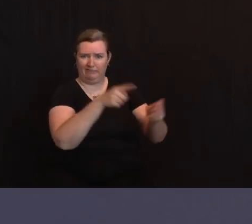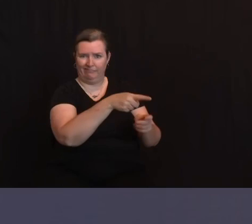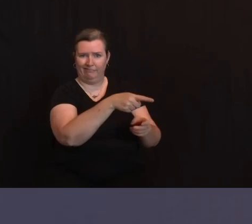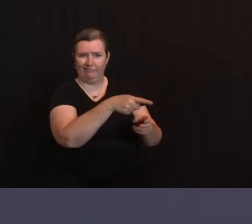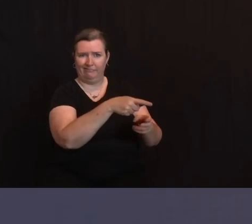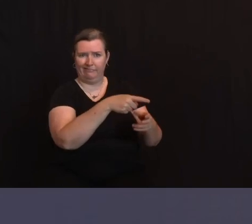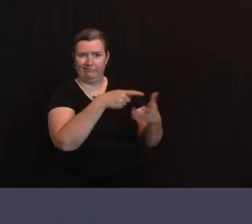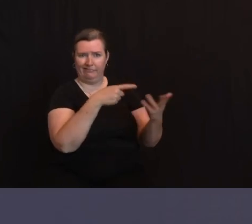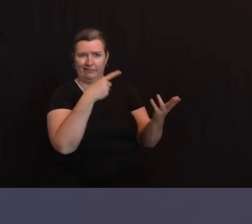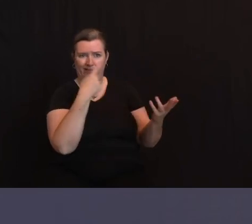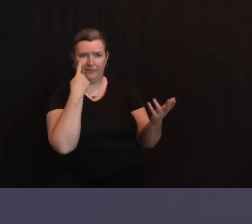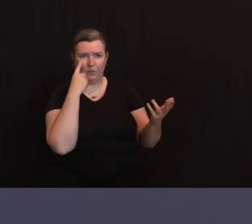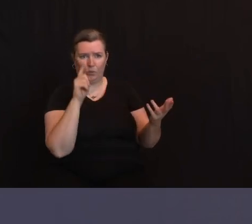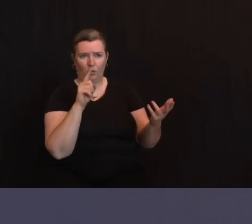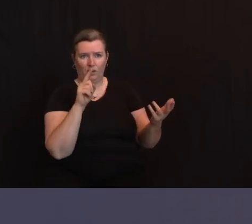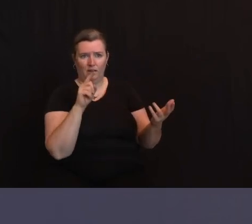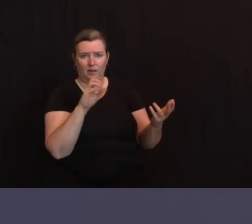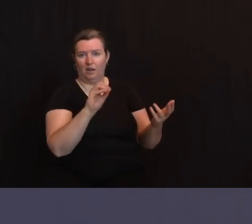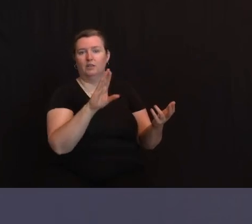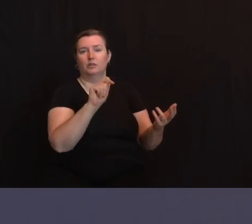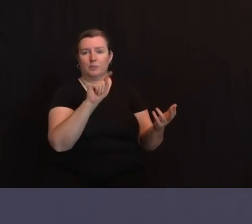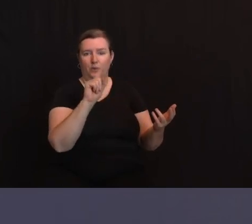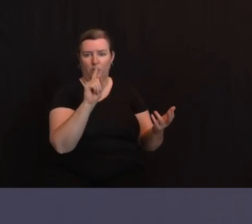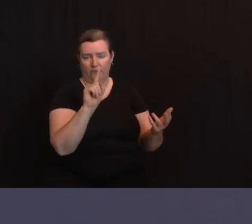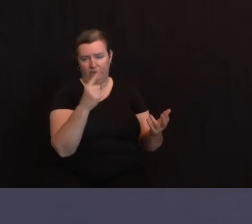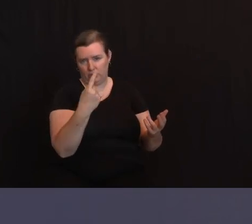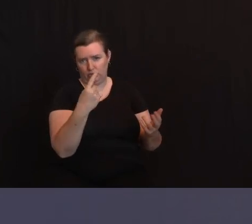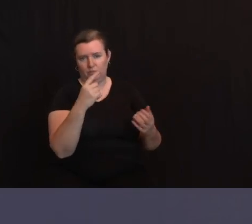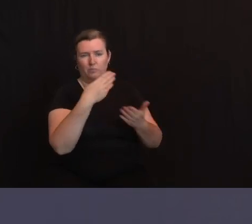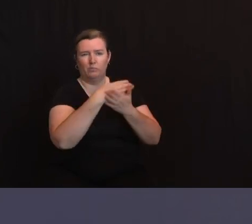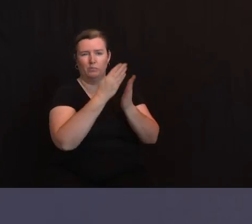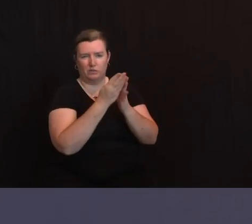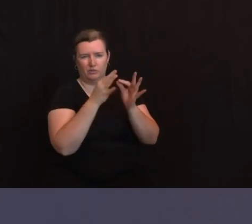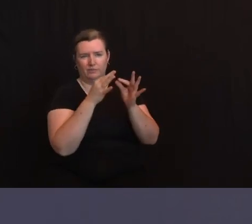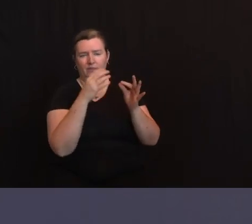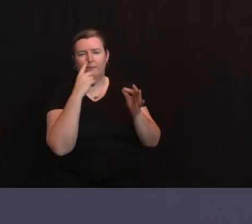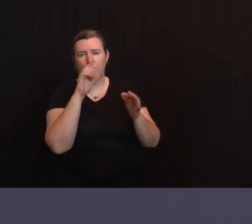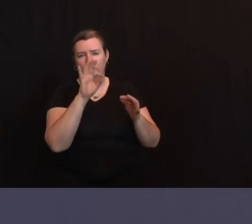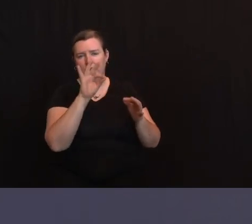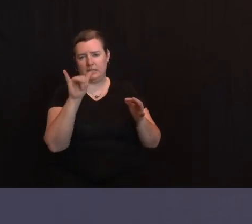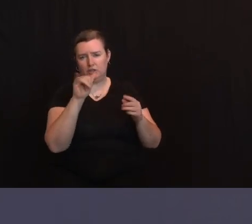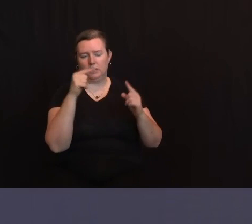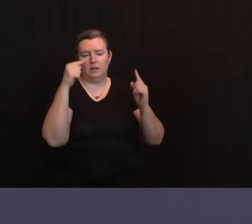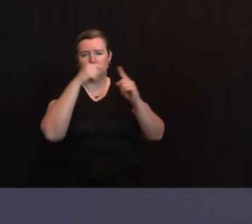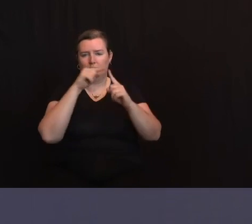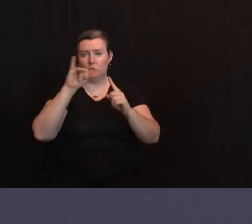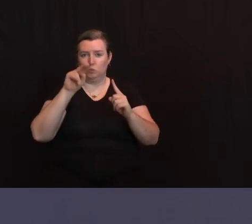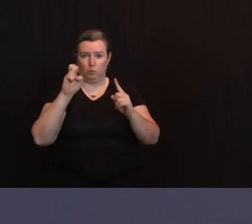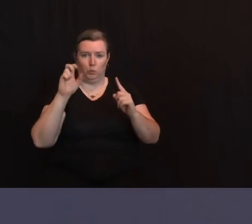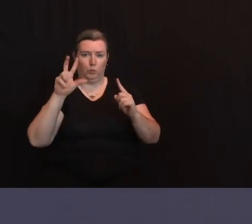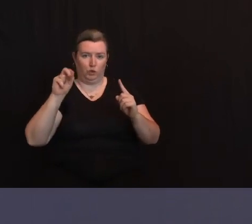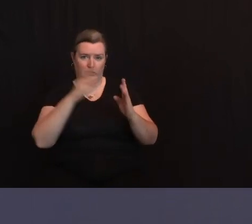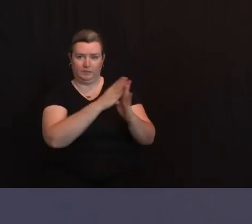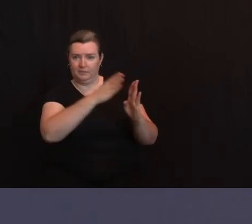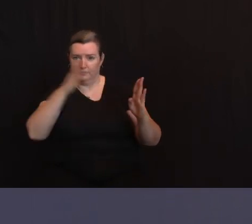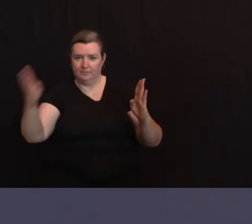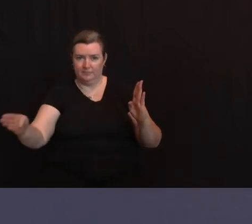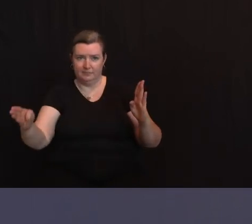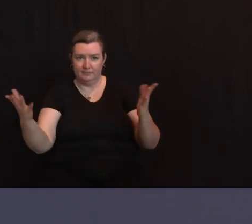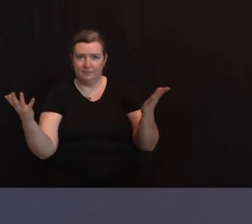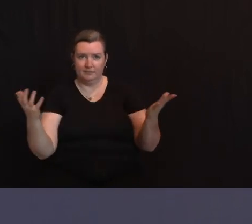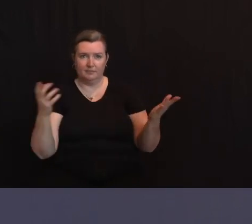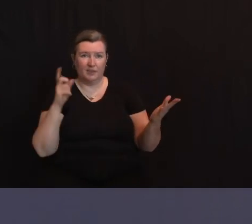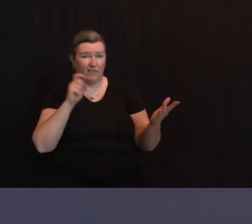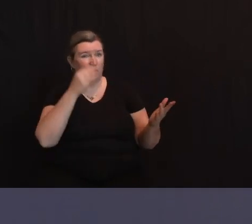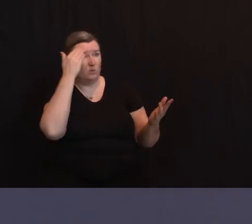to next June 30. And having some certainty around that would really make a difference. certainly for schools, but for